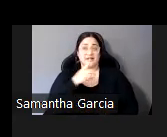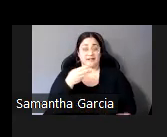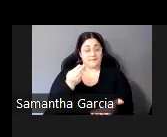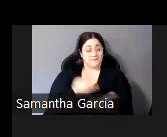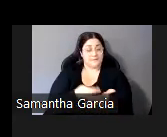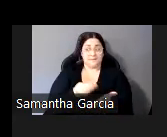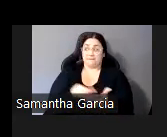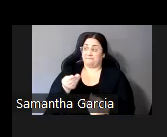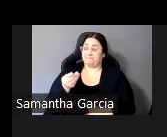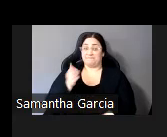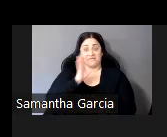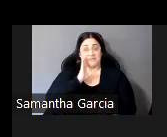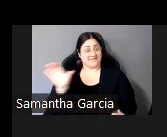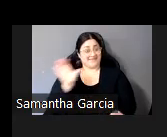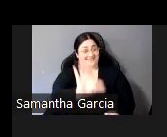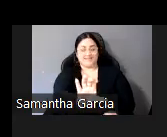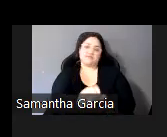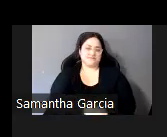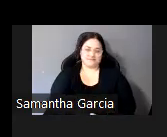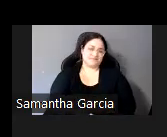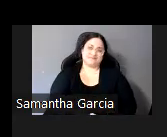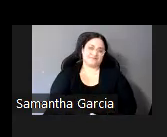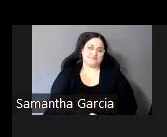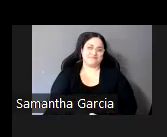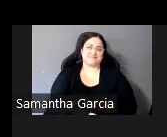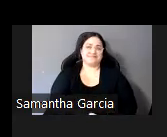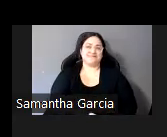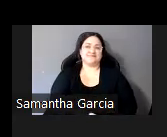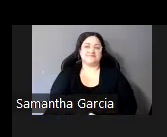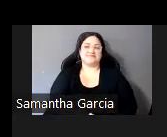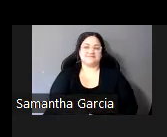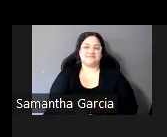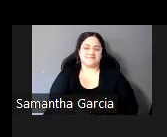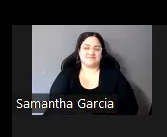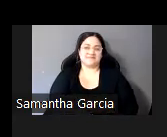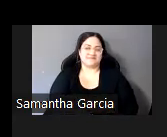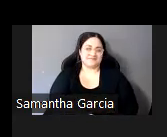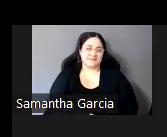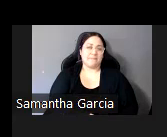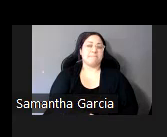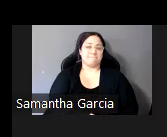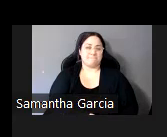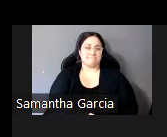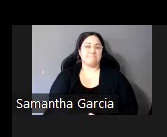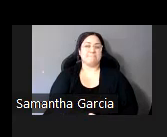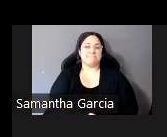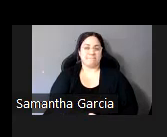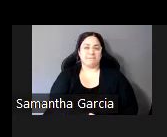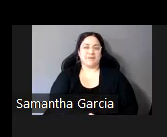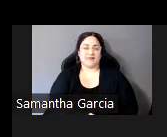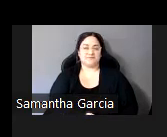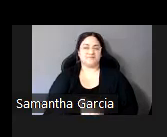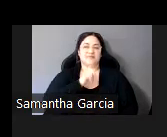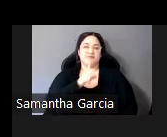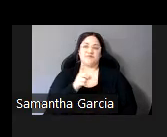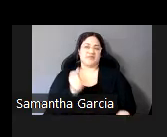home. And you end up handing that over to the bad actors who are coming in to do the renovations. So if you